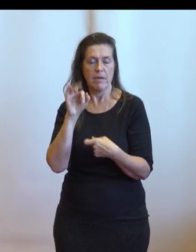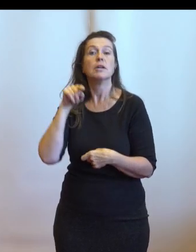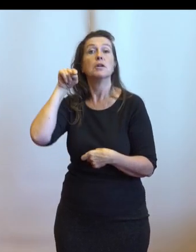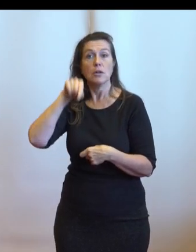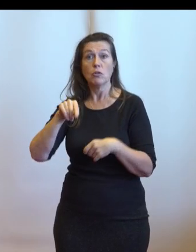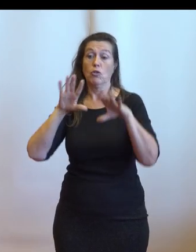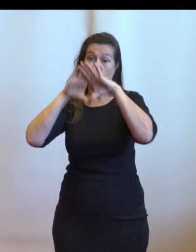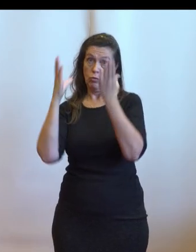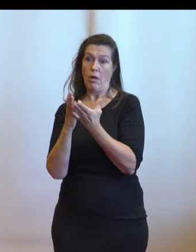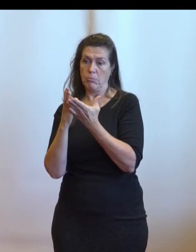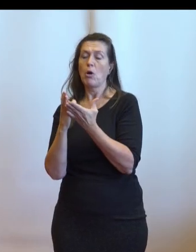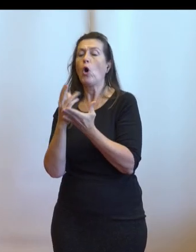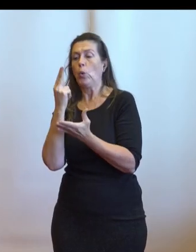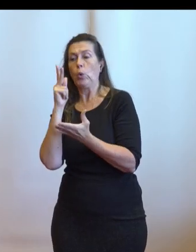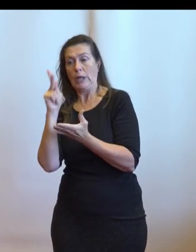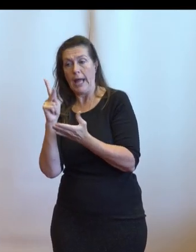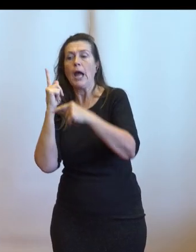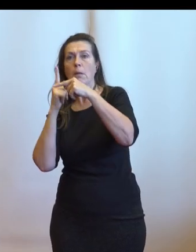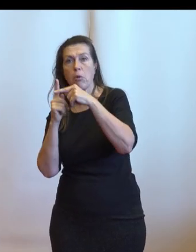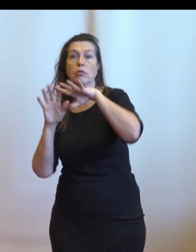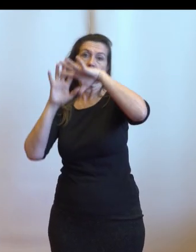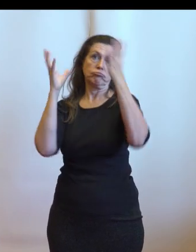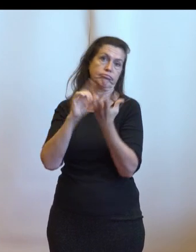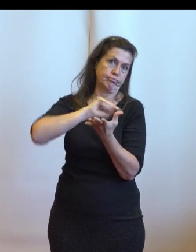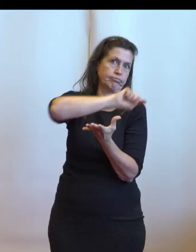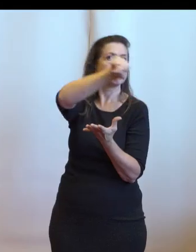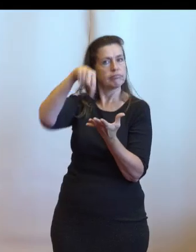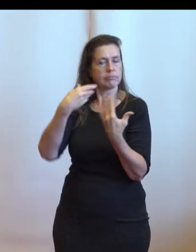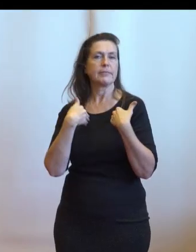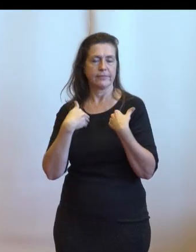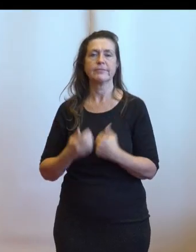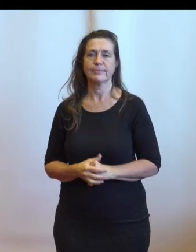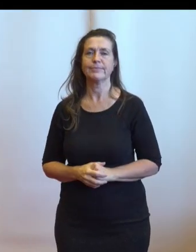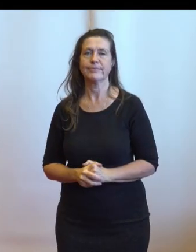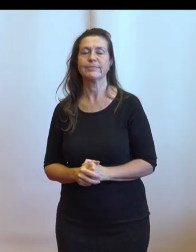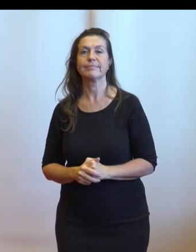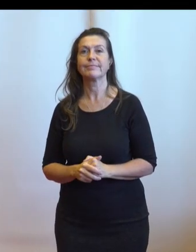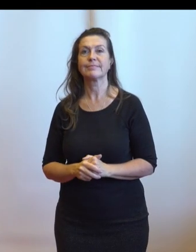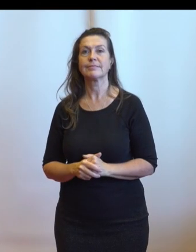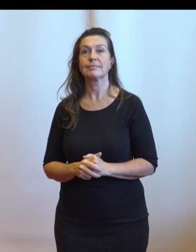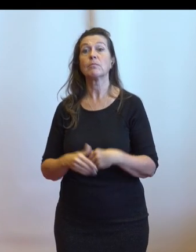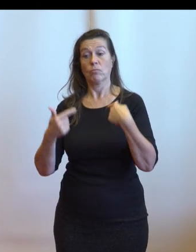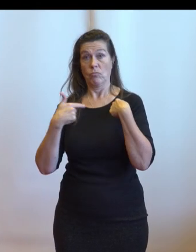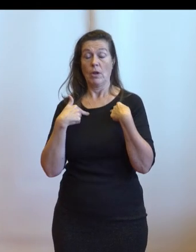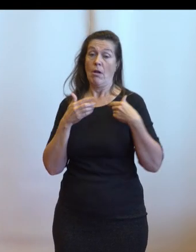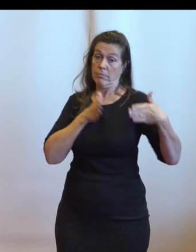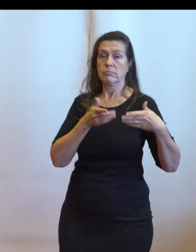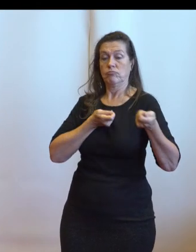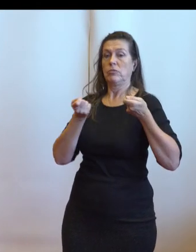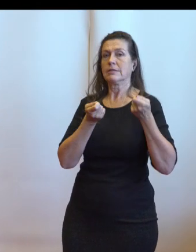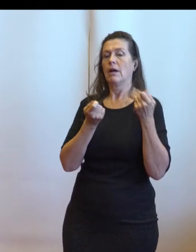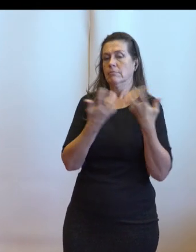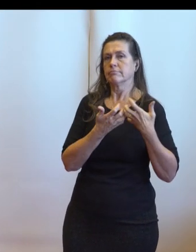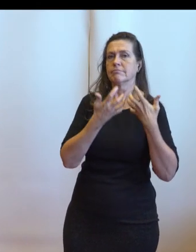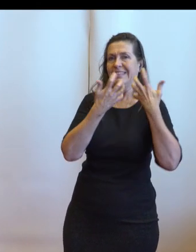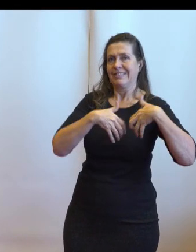some UK-based organisations. Next slide, please. So I run the Technology Taskforce, which has